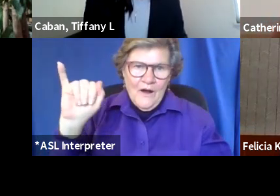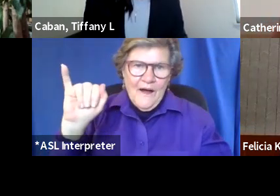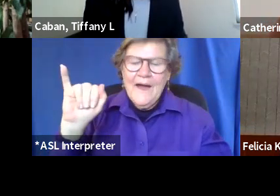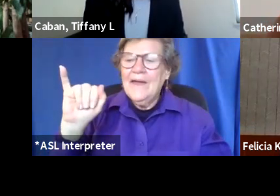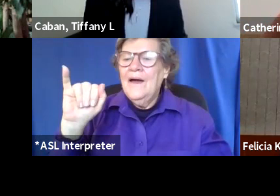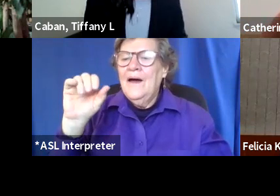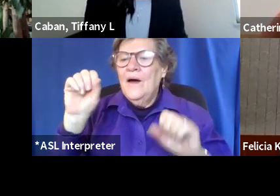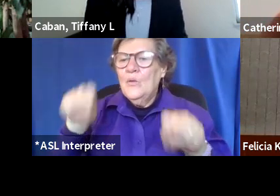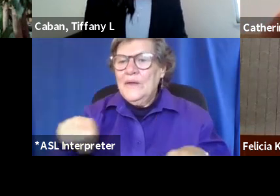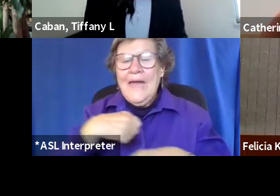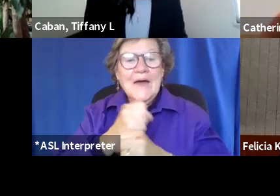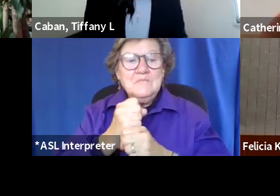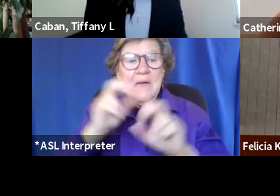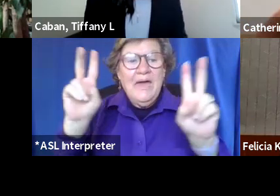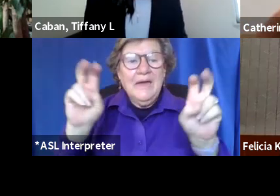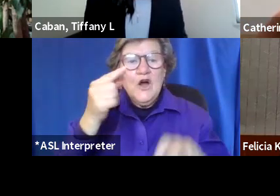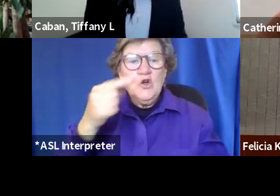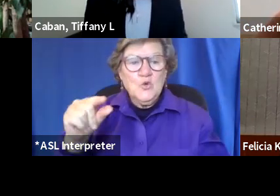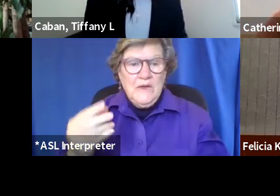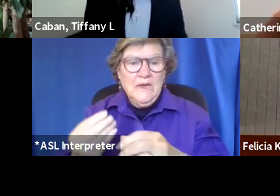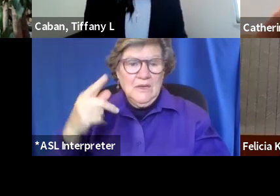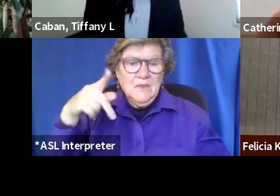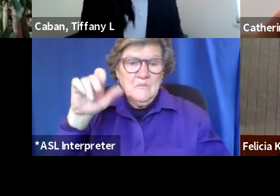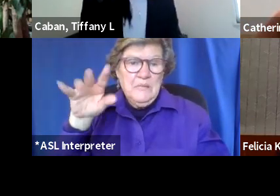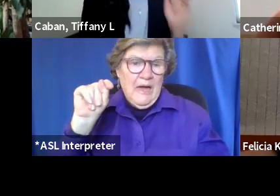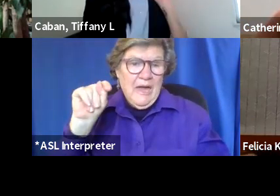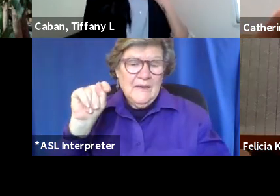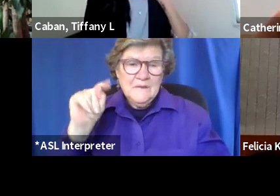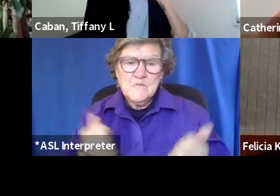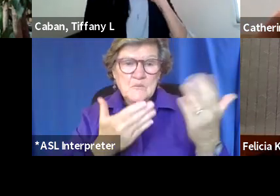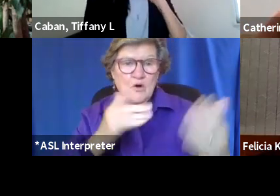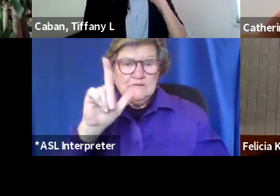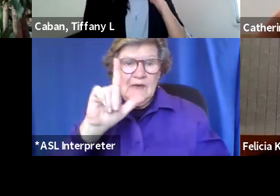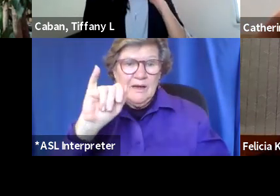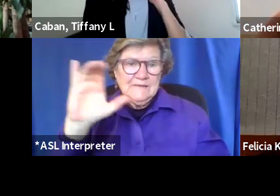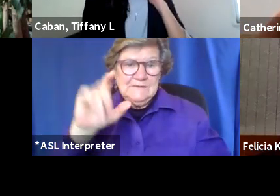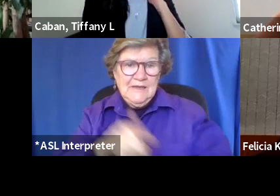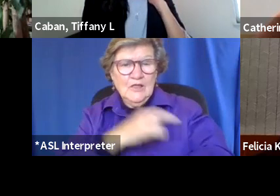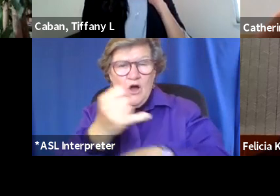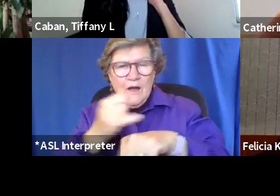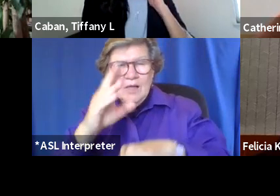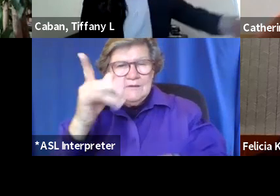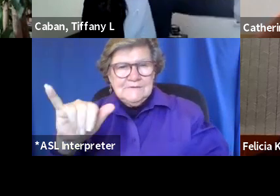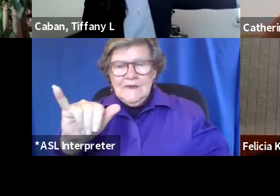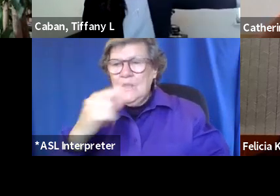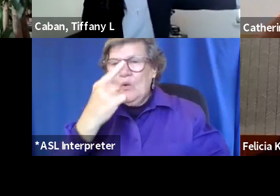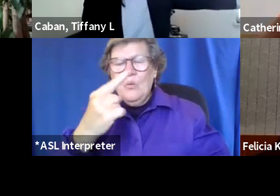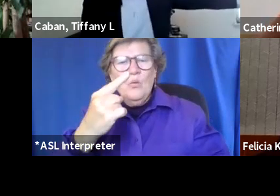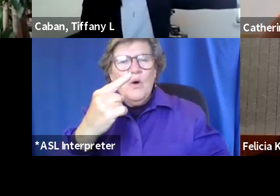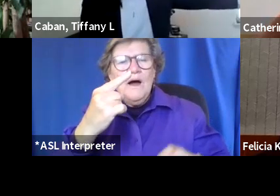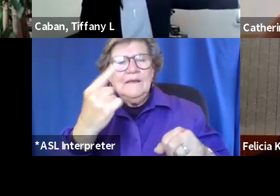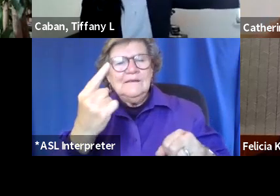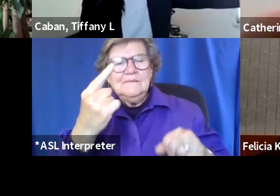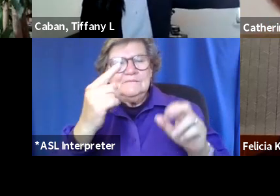plant. It's been proposed in Long Island City. One of the property owners has a big piece of land on the water. He wants to make it a